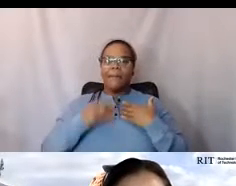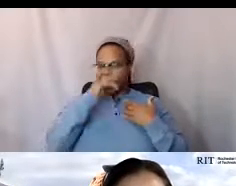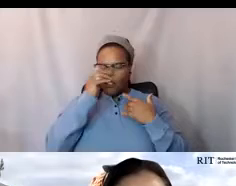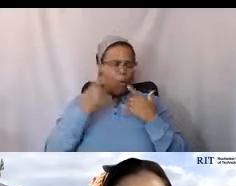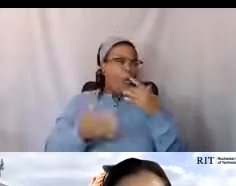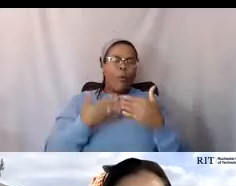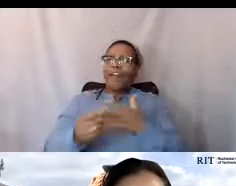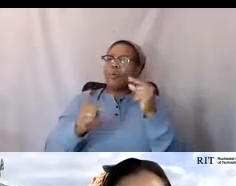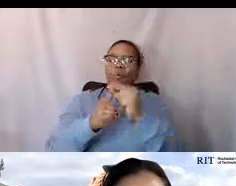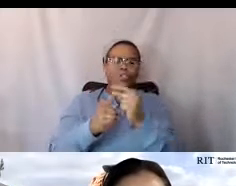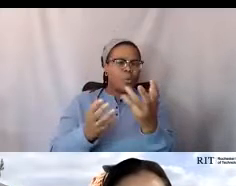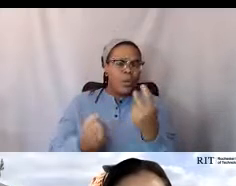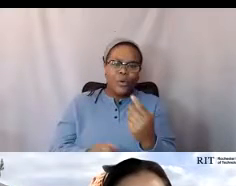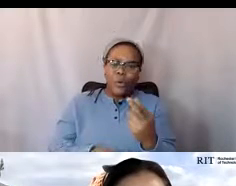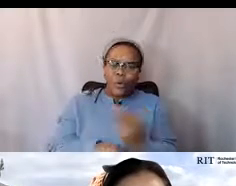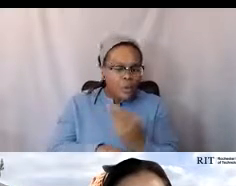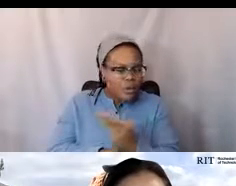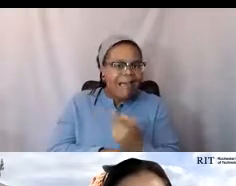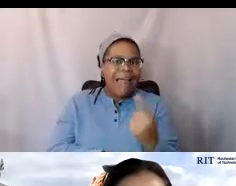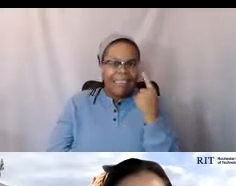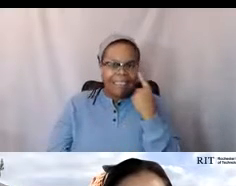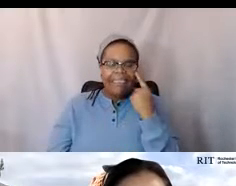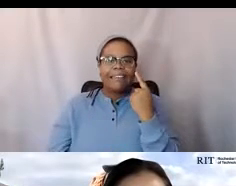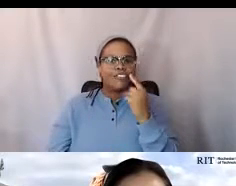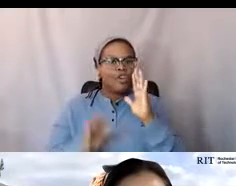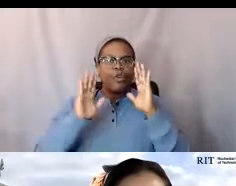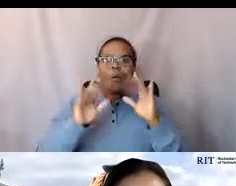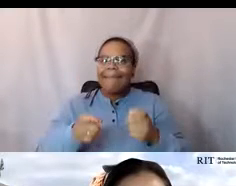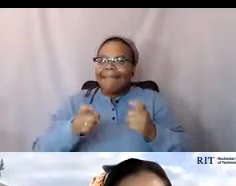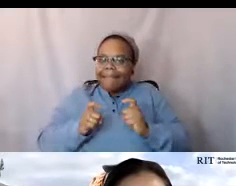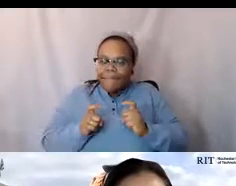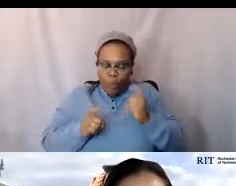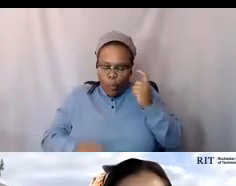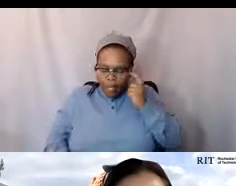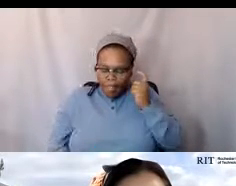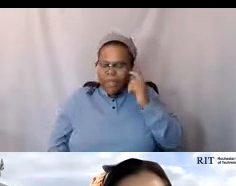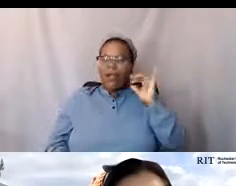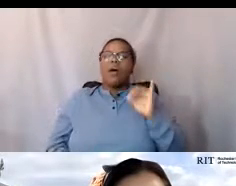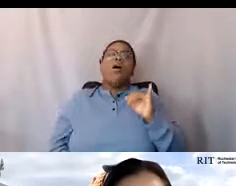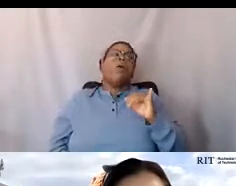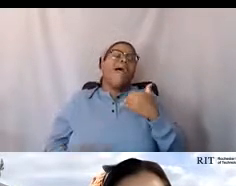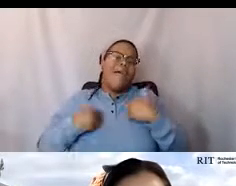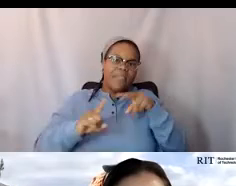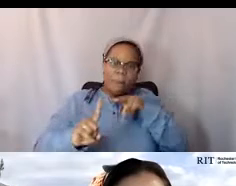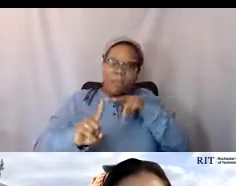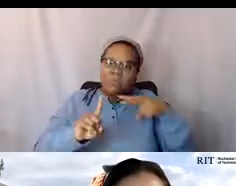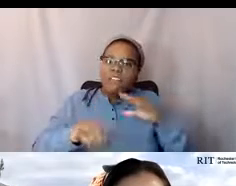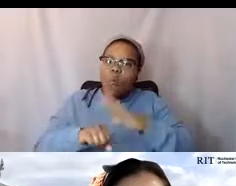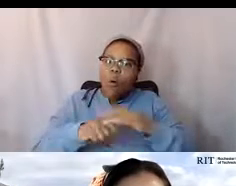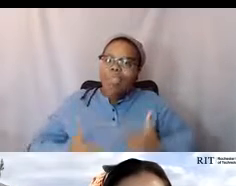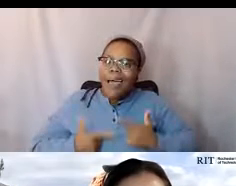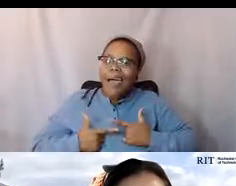to call it, because I think it is just a great gift to be able to realize that and have that perspective on life and learn through